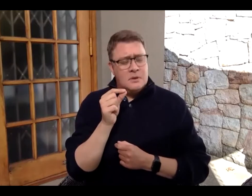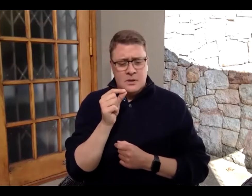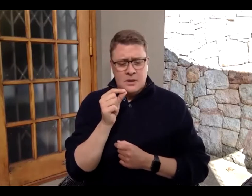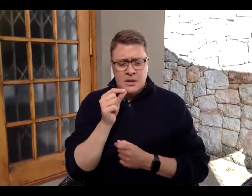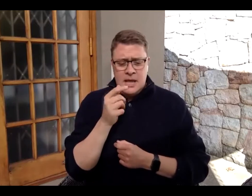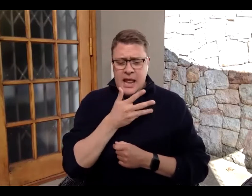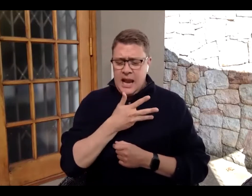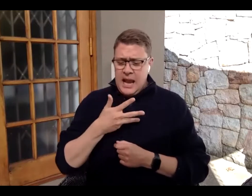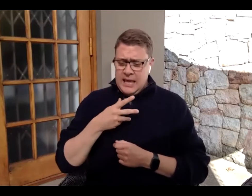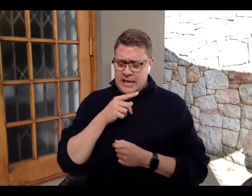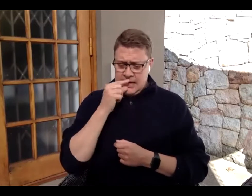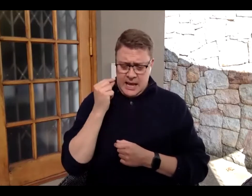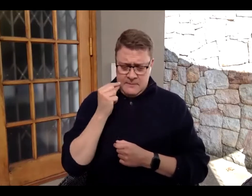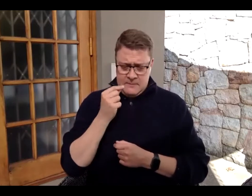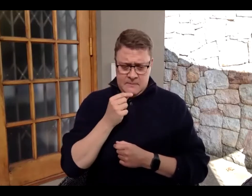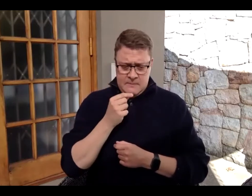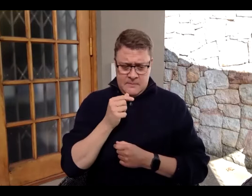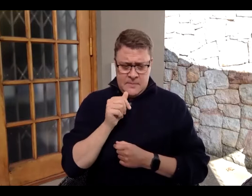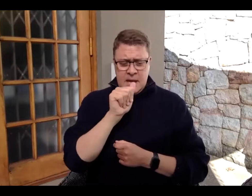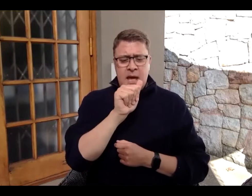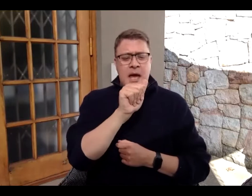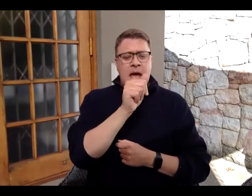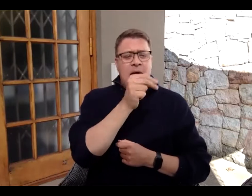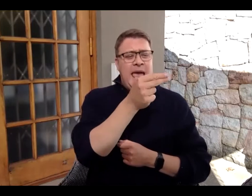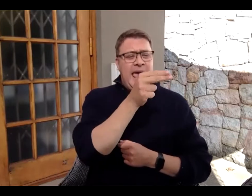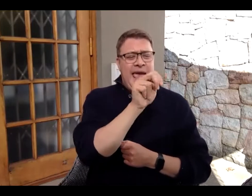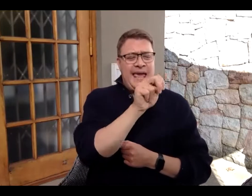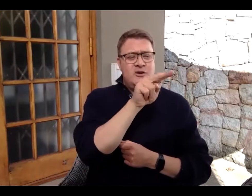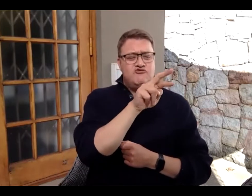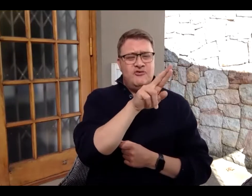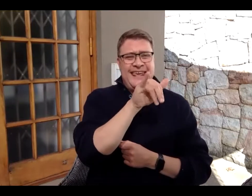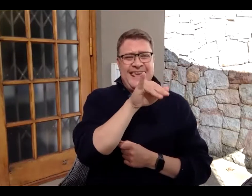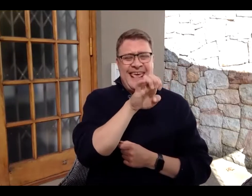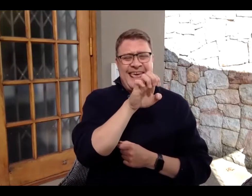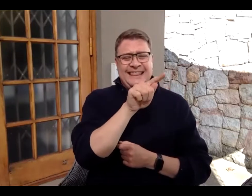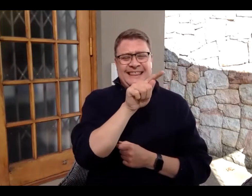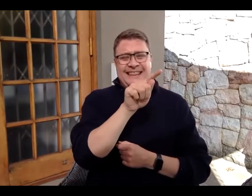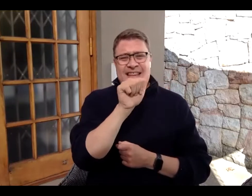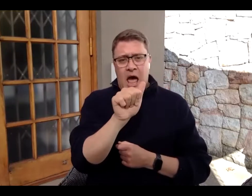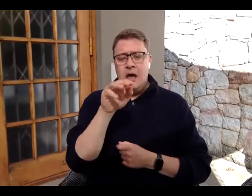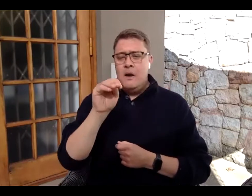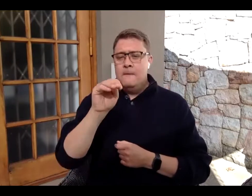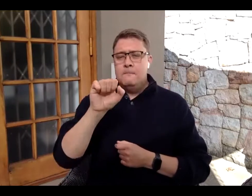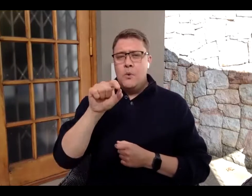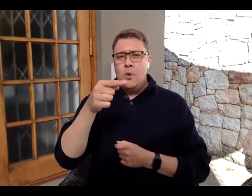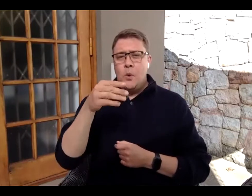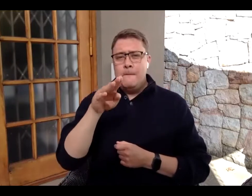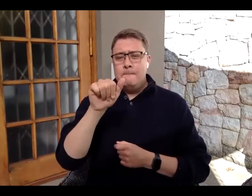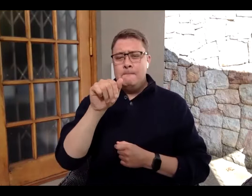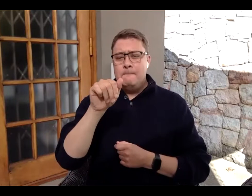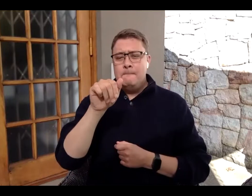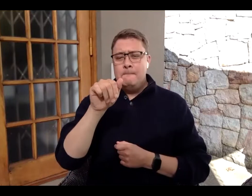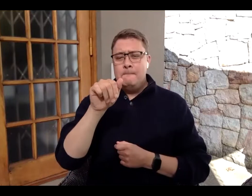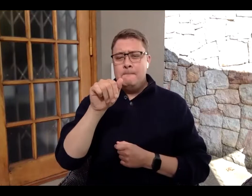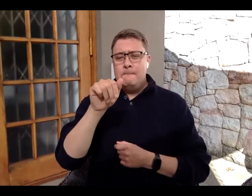lady called Miss Henrietta Bohopani. She is within the government structures. I'm not sure